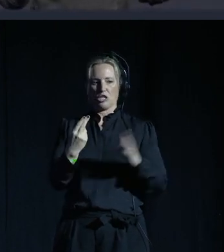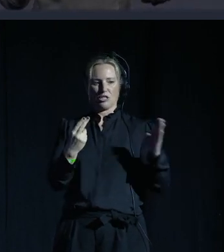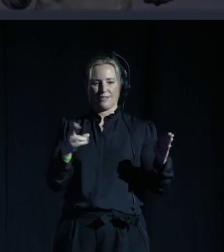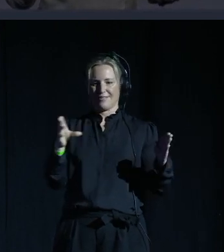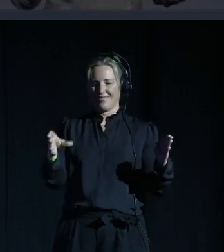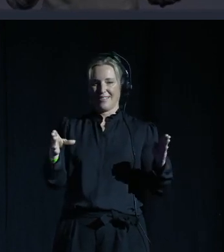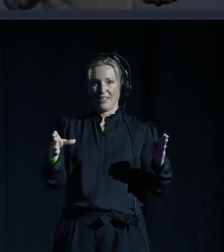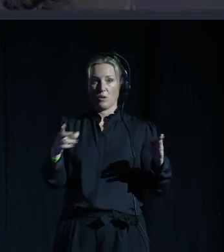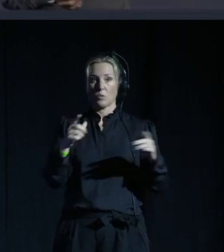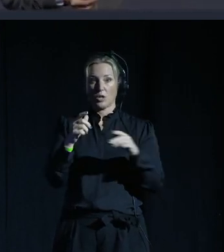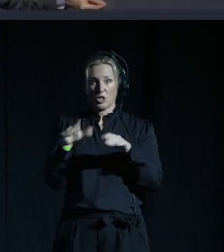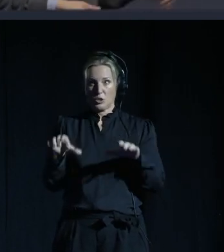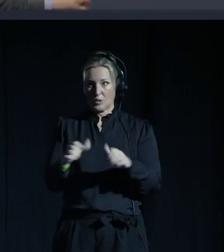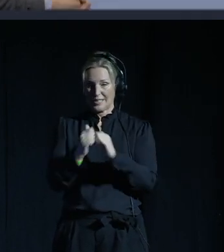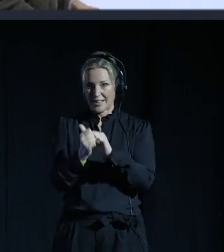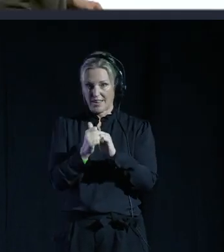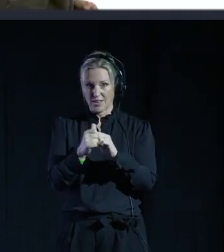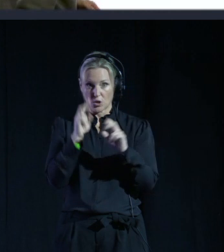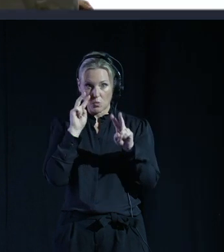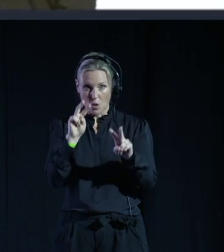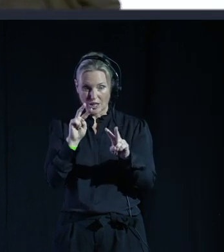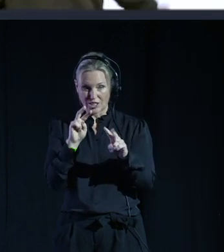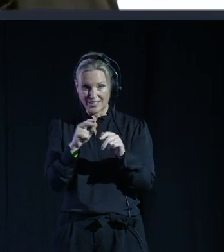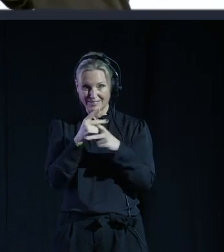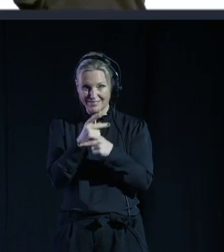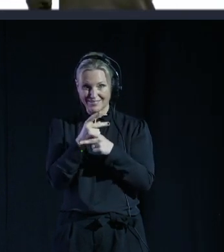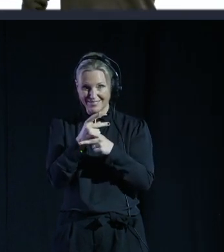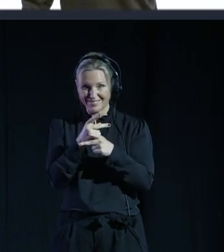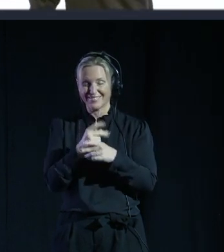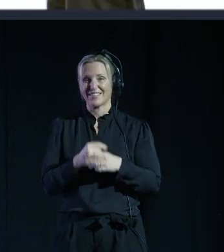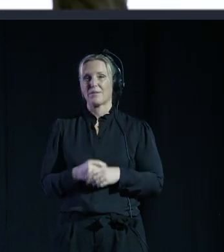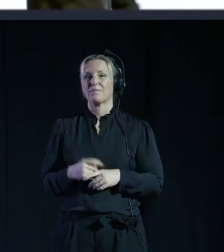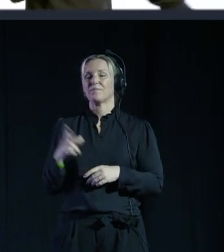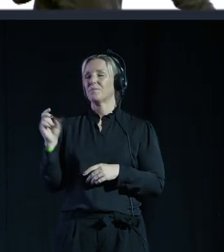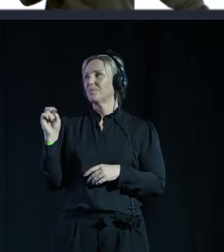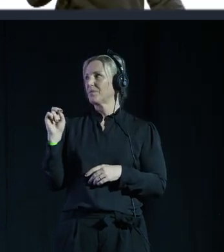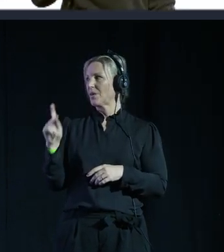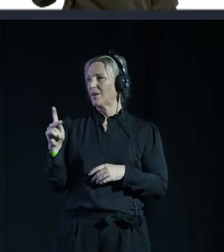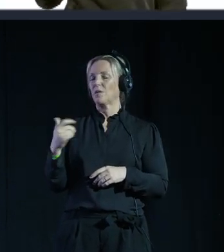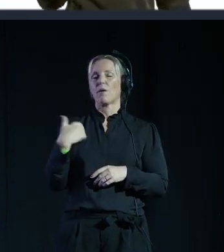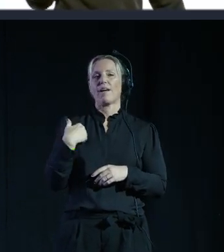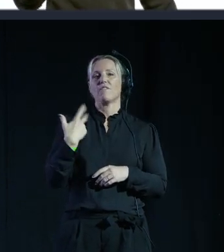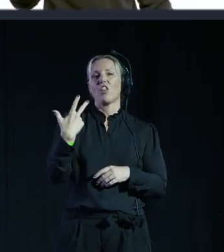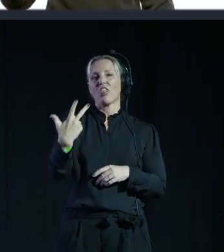watching closely? Yeah. Luis, roll the tape. All right, we've got 3